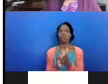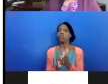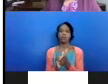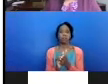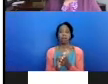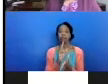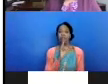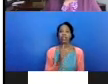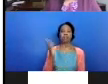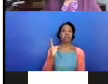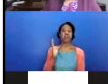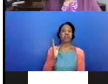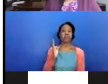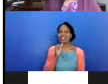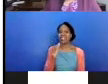really, we were just focused on,